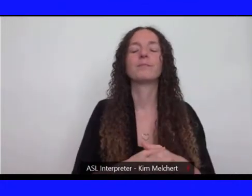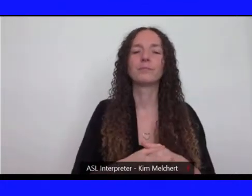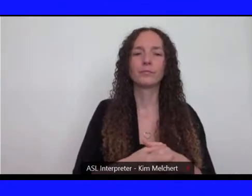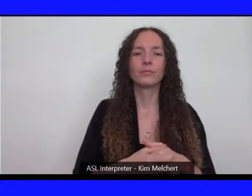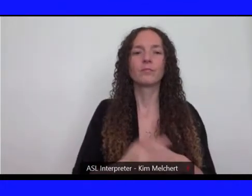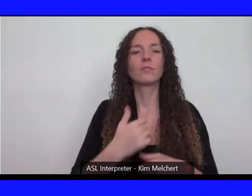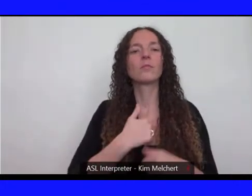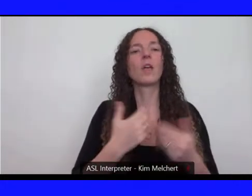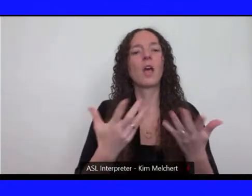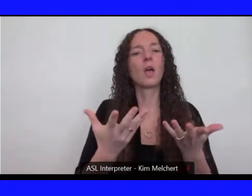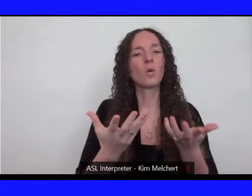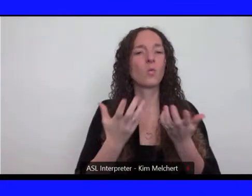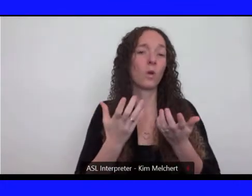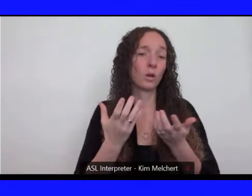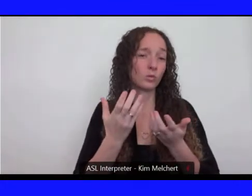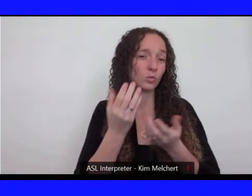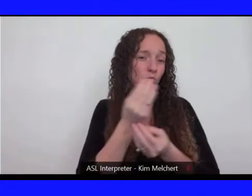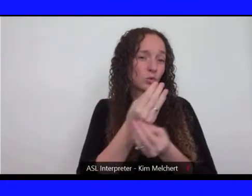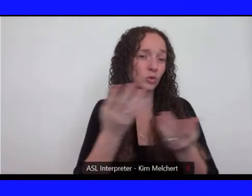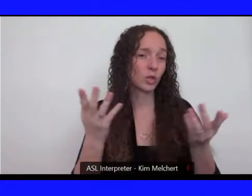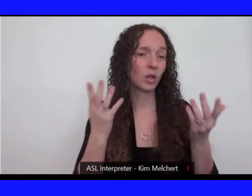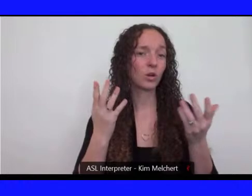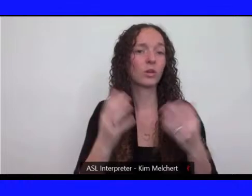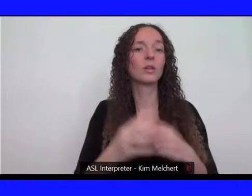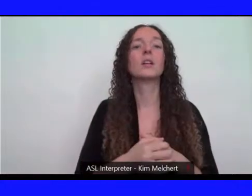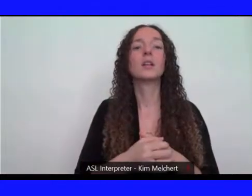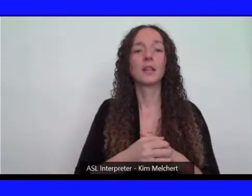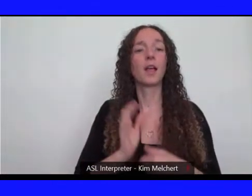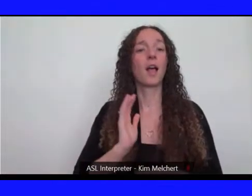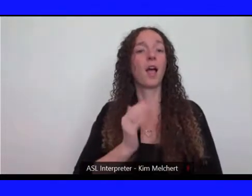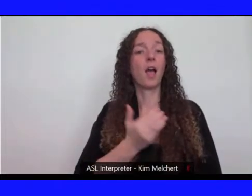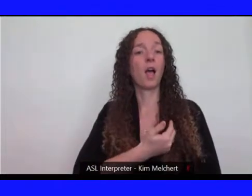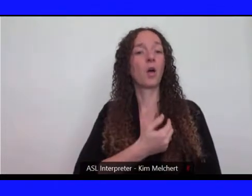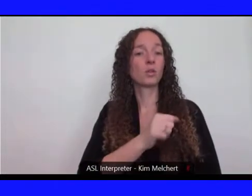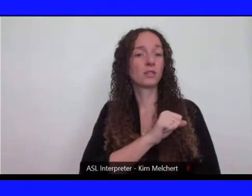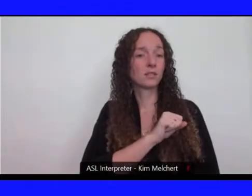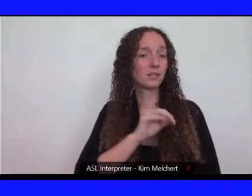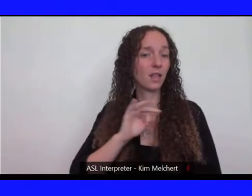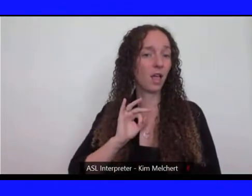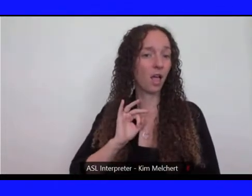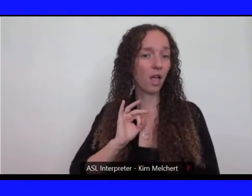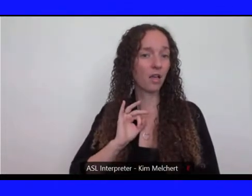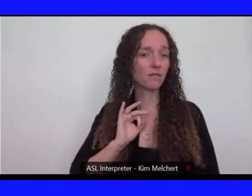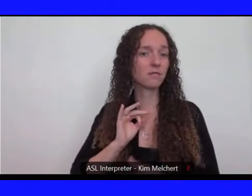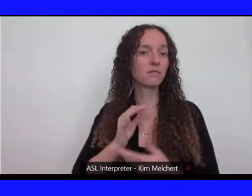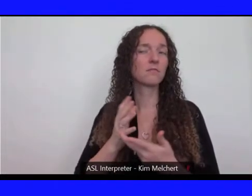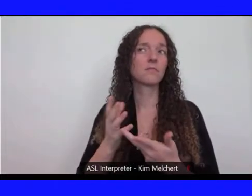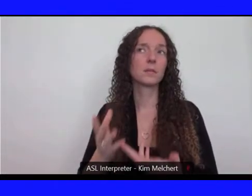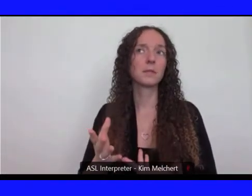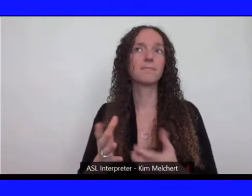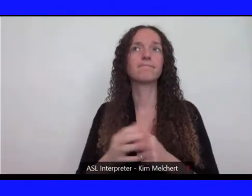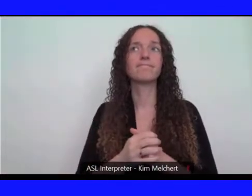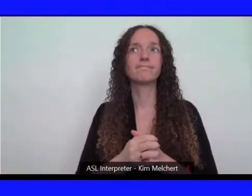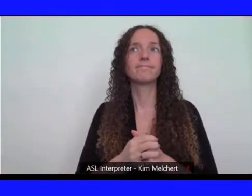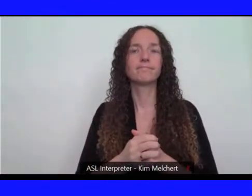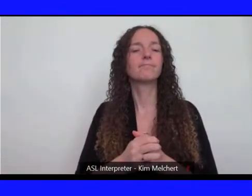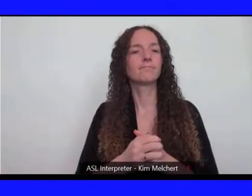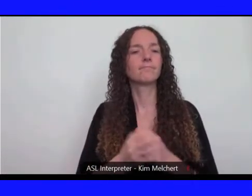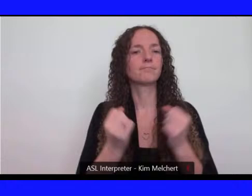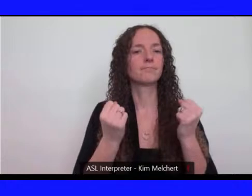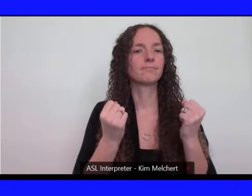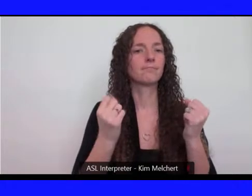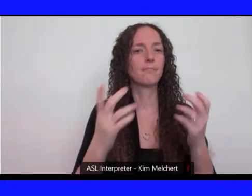check other, there's real dissatisfaction with how the US Census Bureau